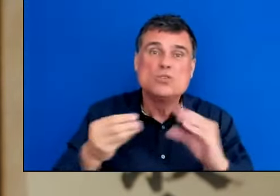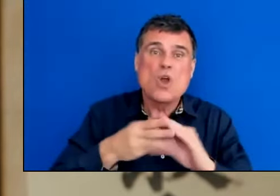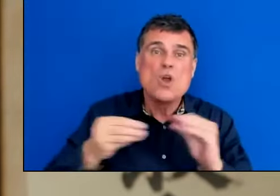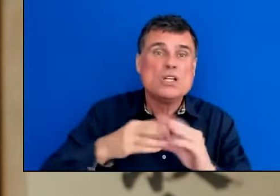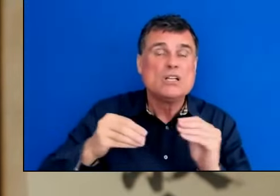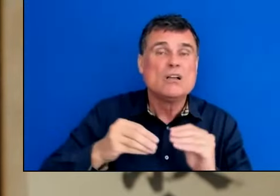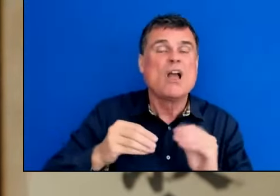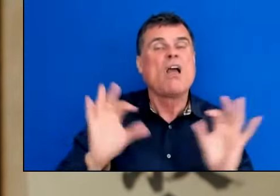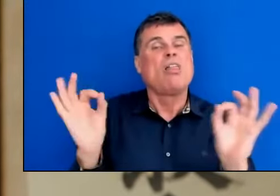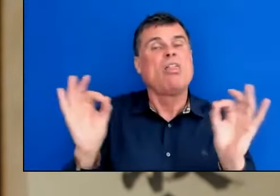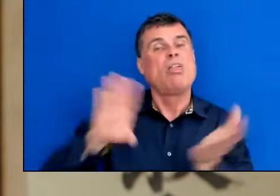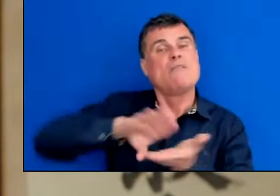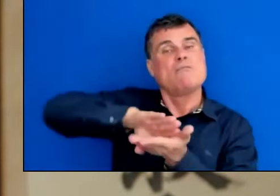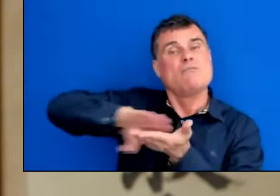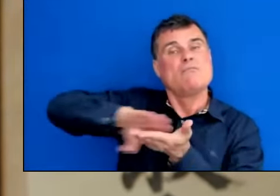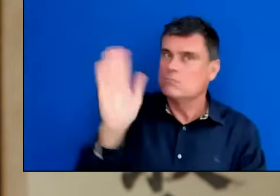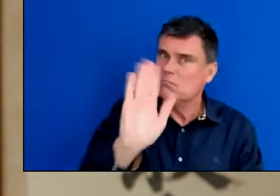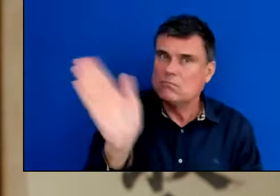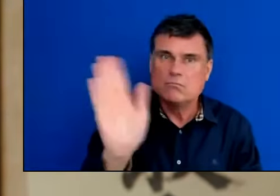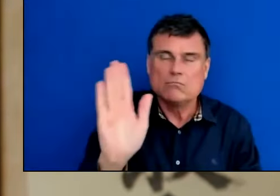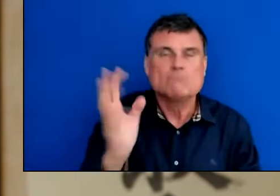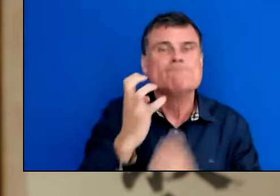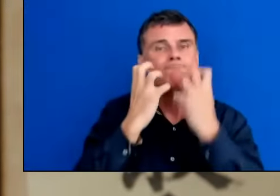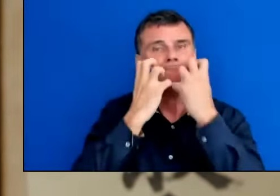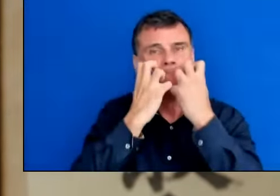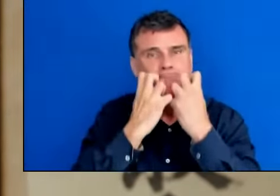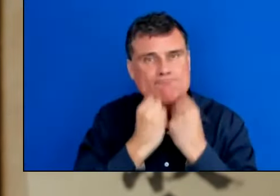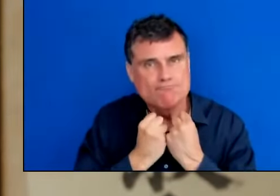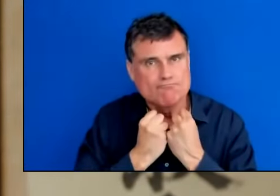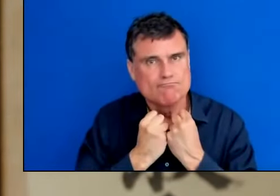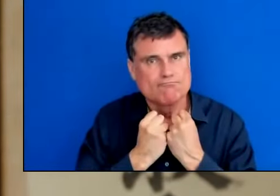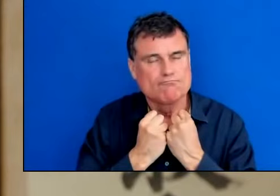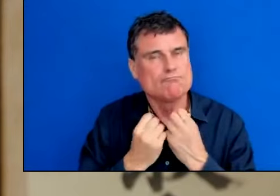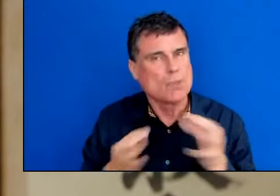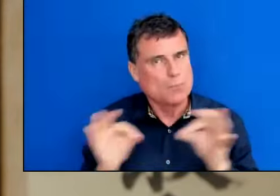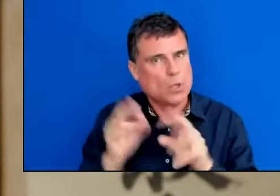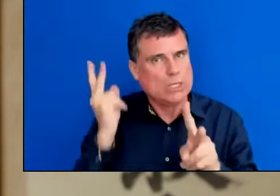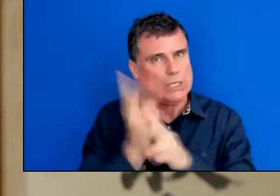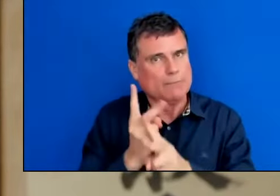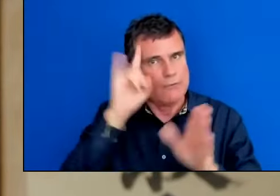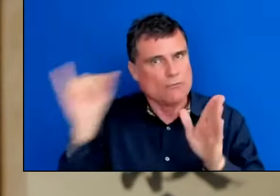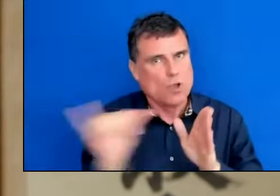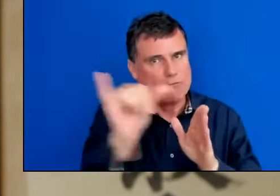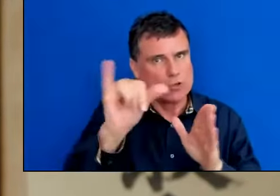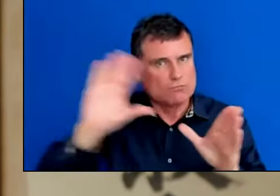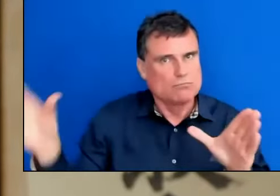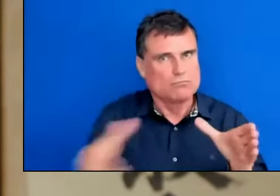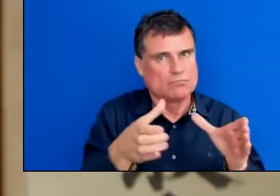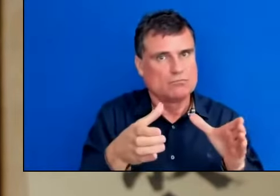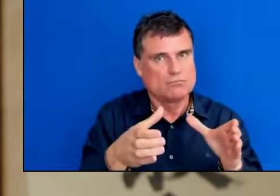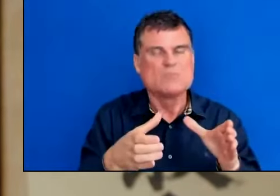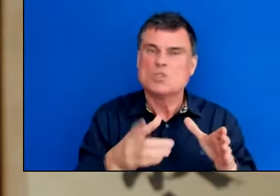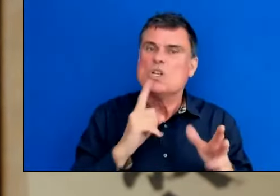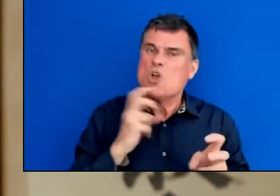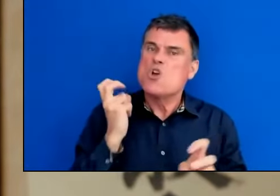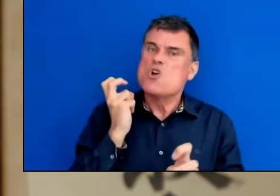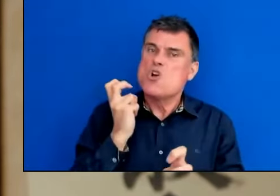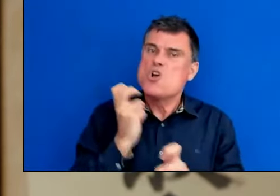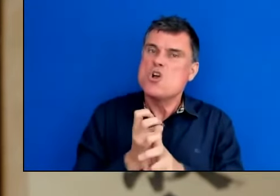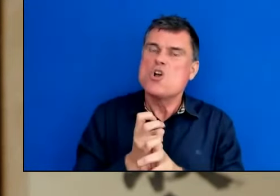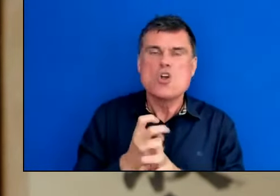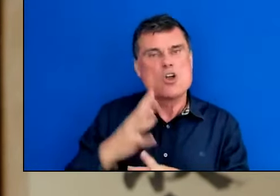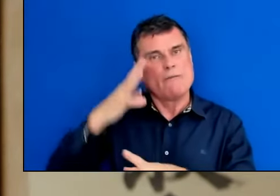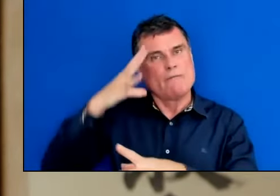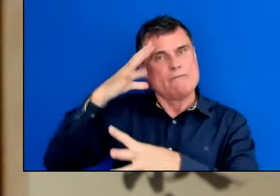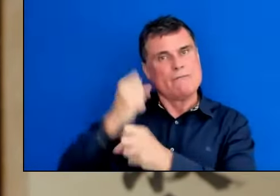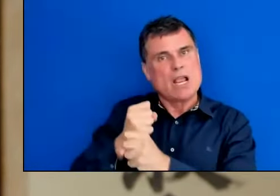And I want to thank the National Association of Japanese Canadians for working alongside us for so long. It is extremely tough to place your